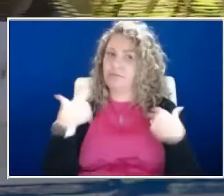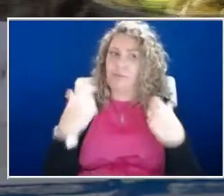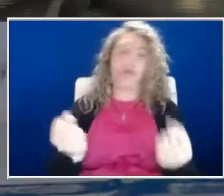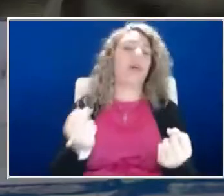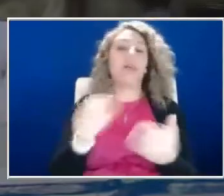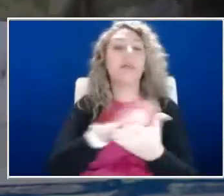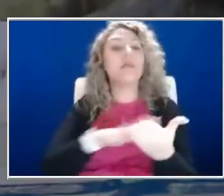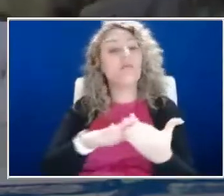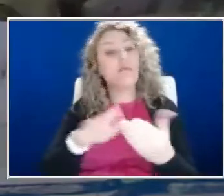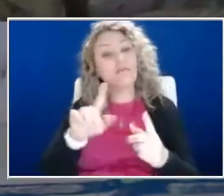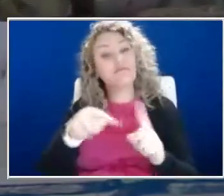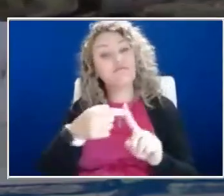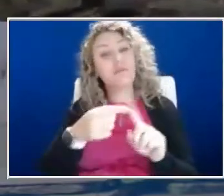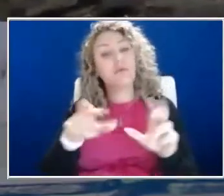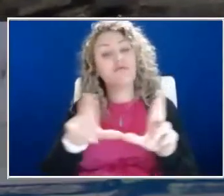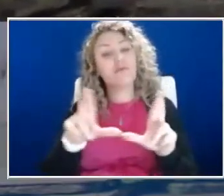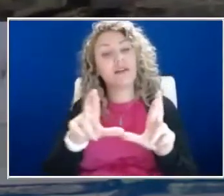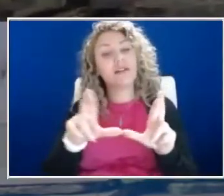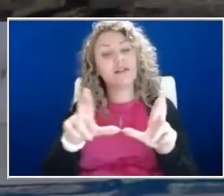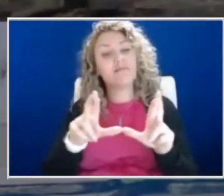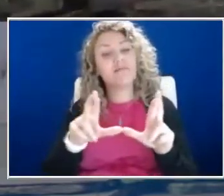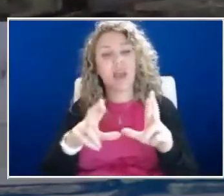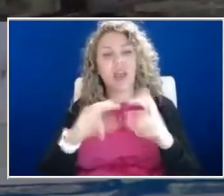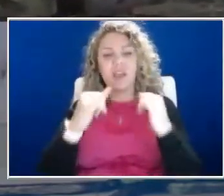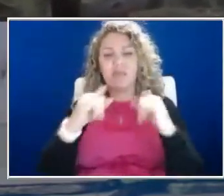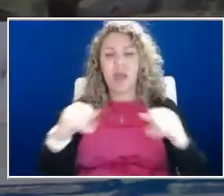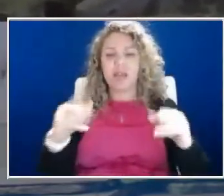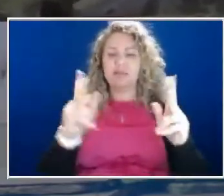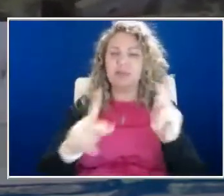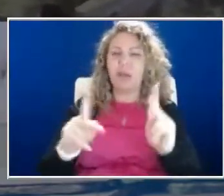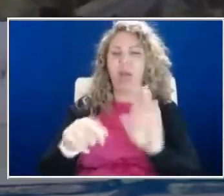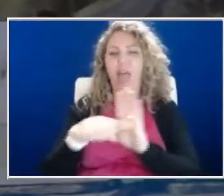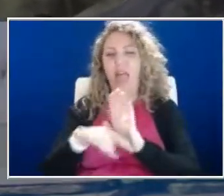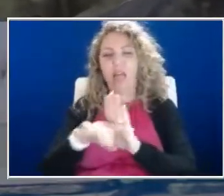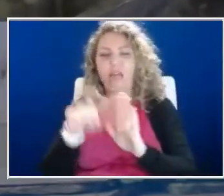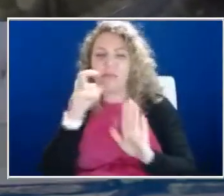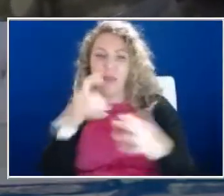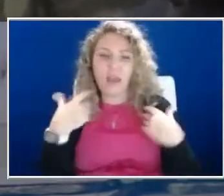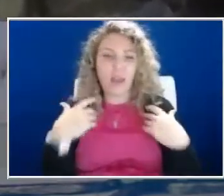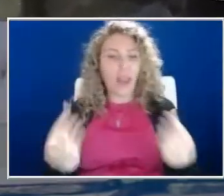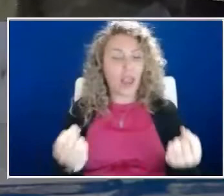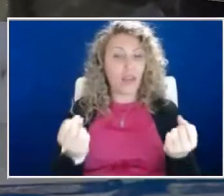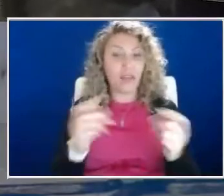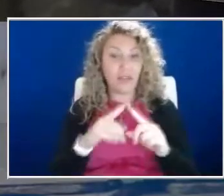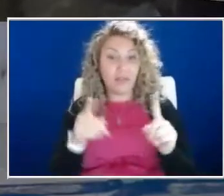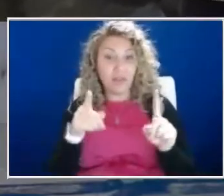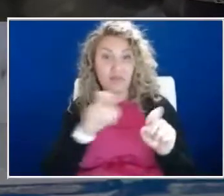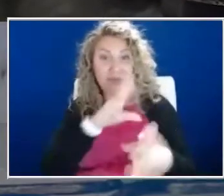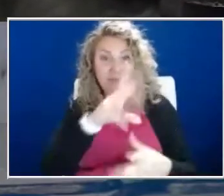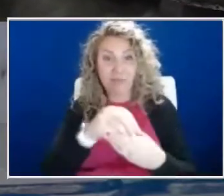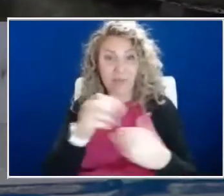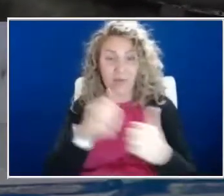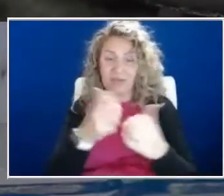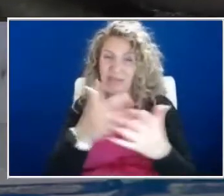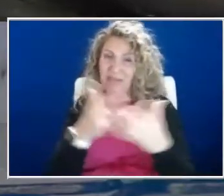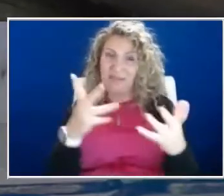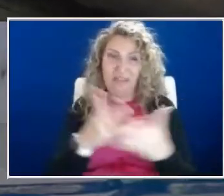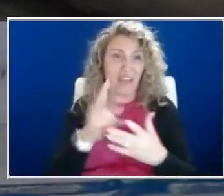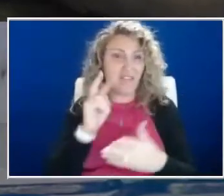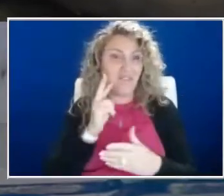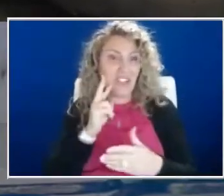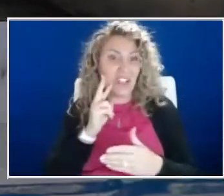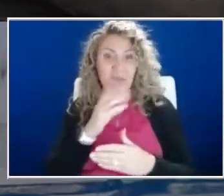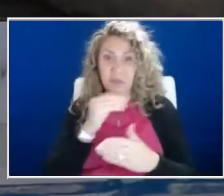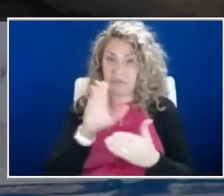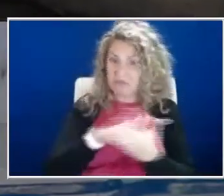over the years, pasta's gotten a lot of bad press. It's not a healthy diet, but you can incorporate it in with a lot of vegetables to make something that's nice,